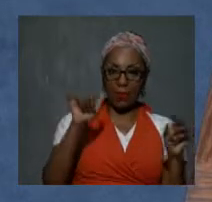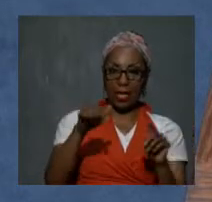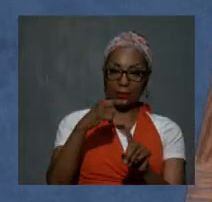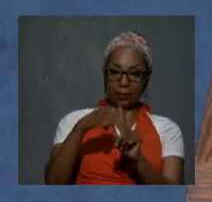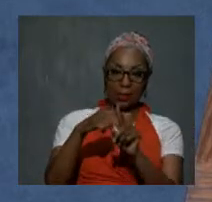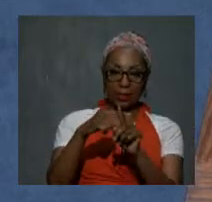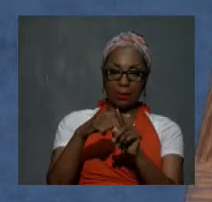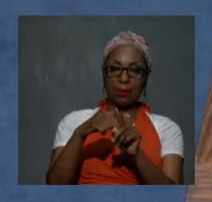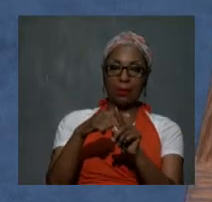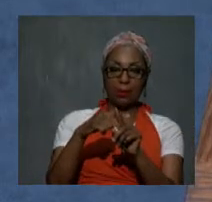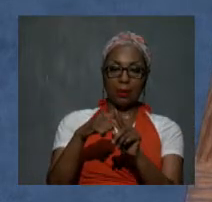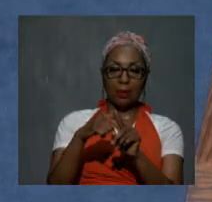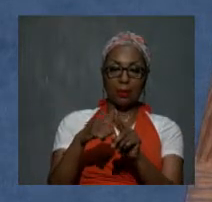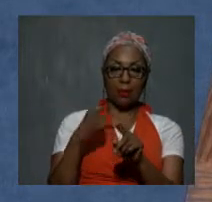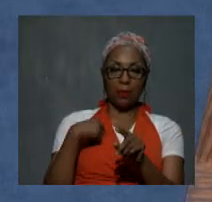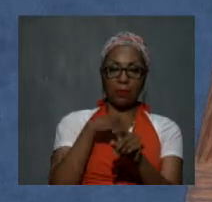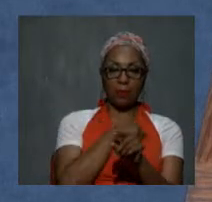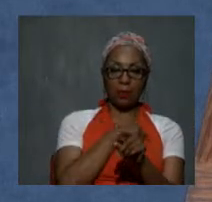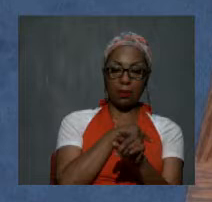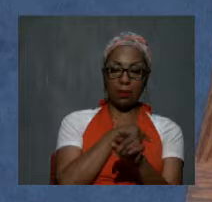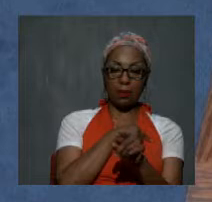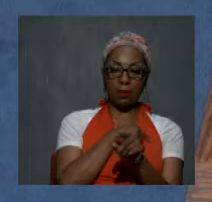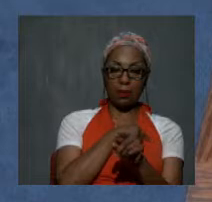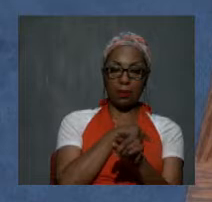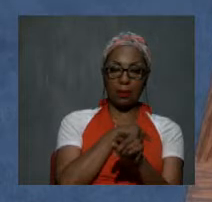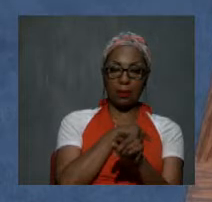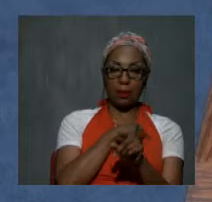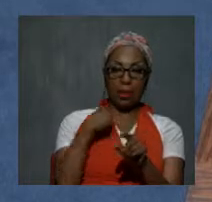that we're